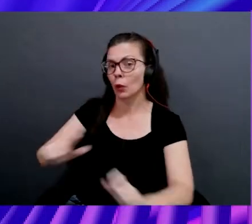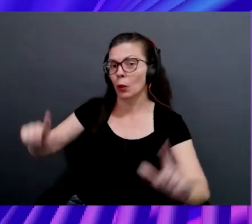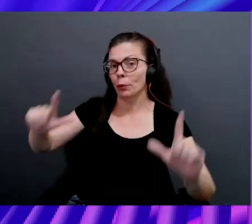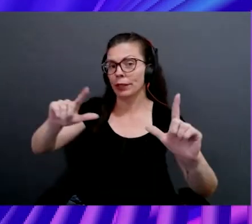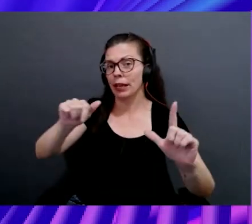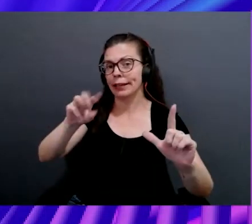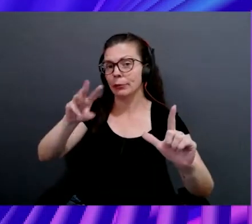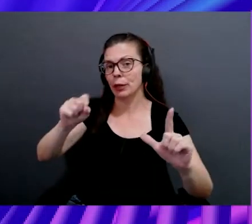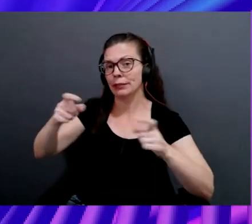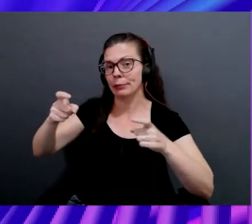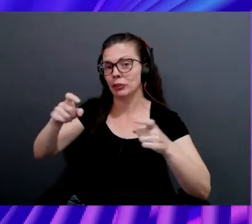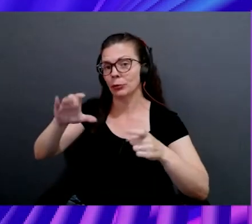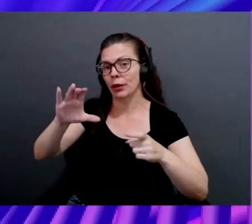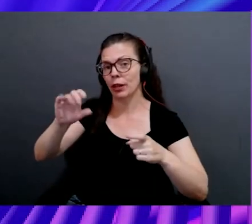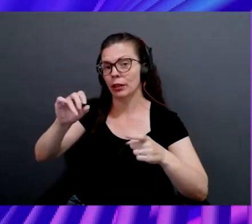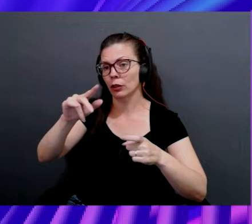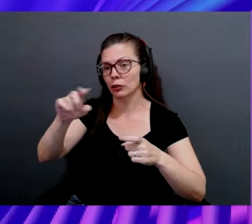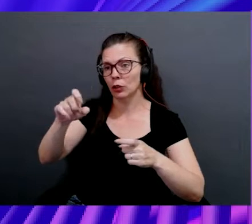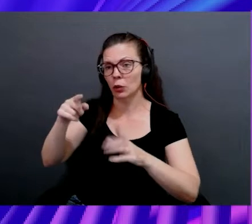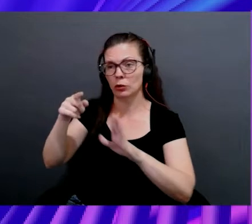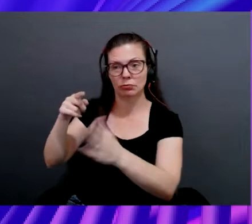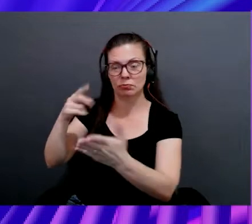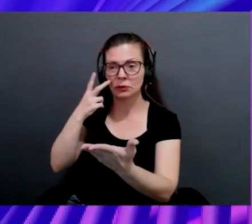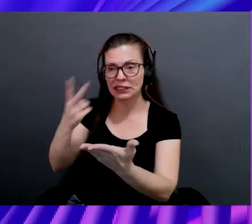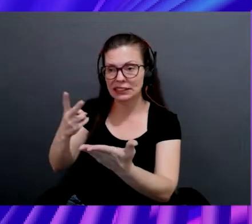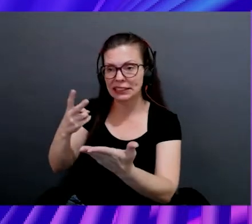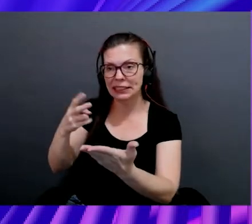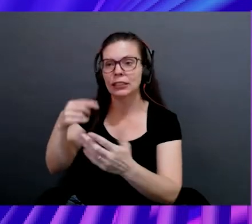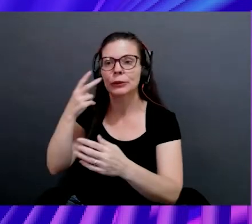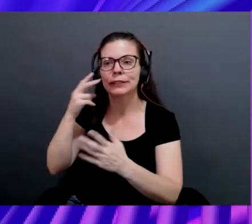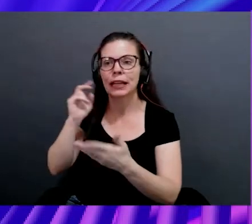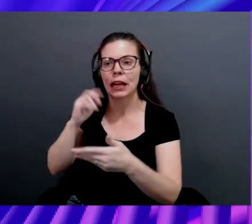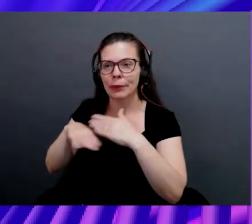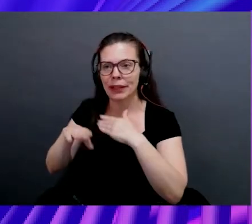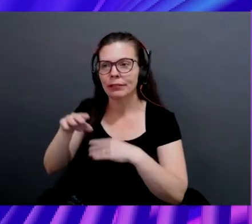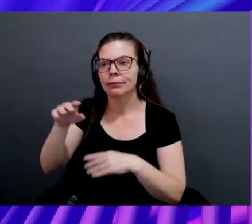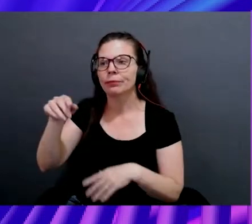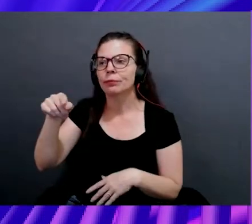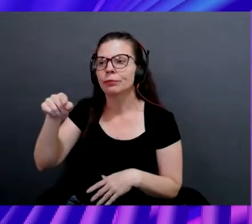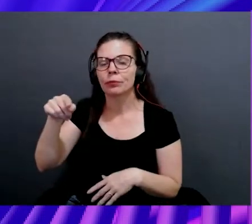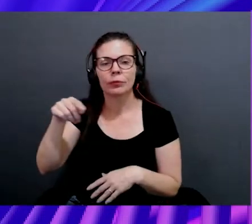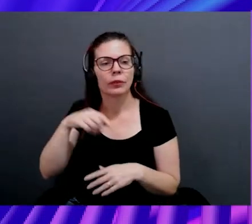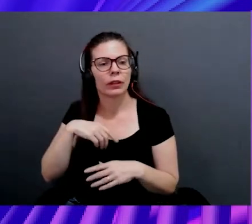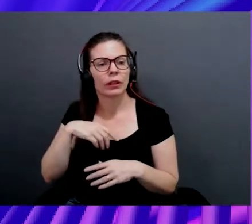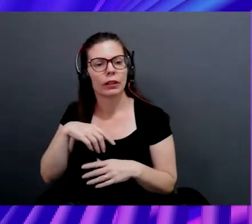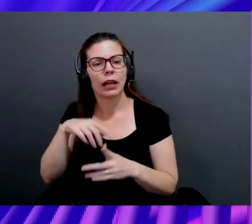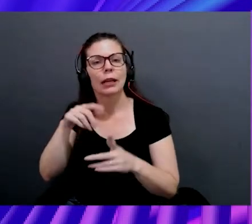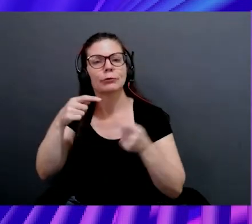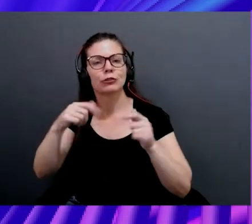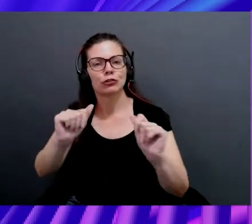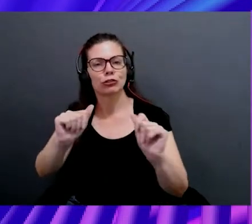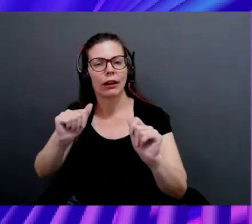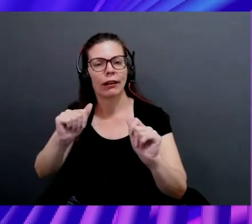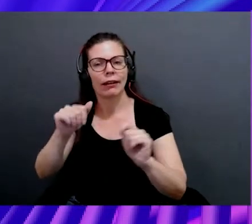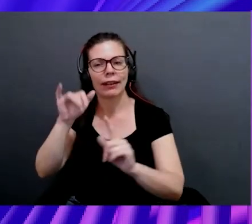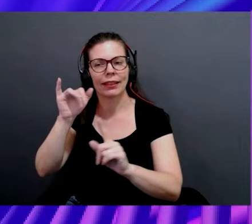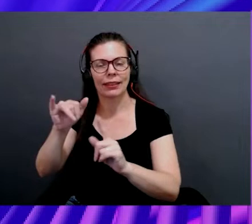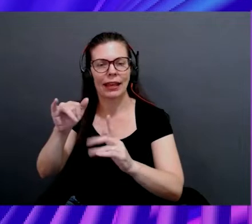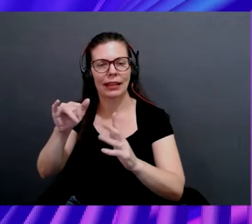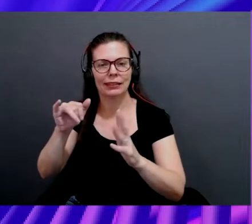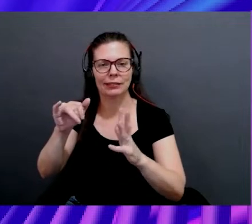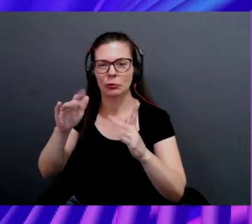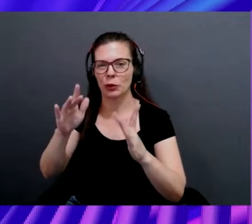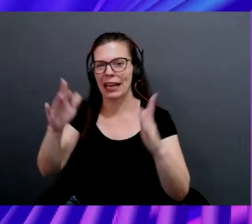Console, I'm just on a splash screen. You can see the Quackens logged in right now. And I'm going to try and make this as light as a feather for